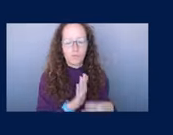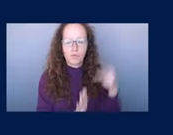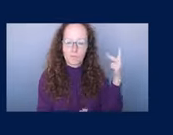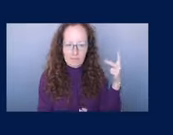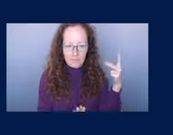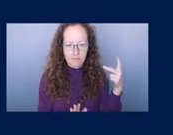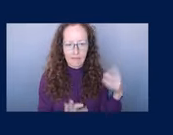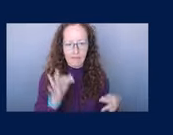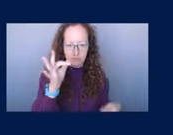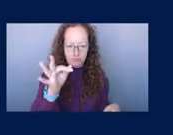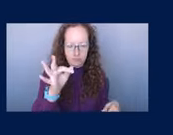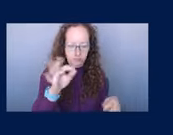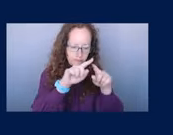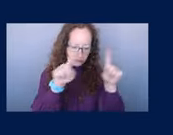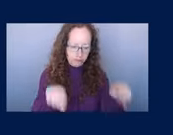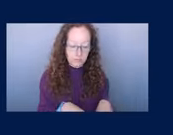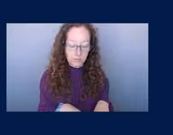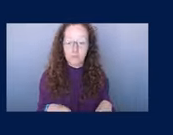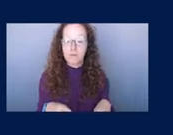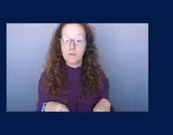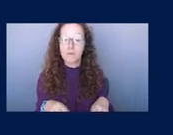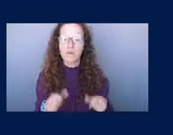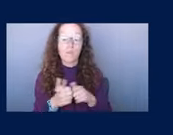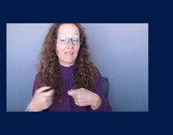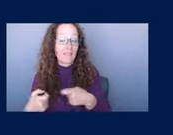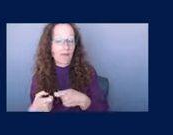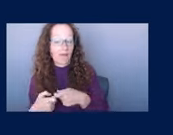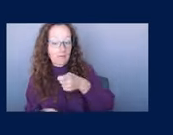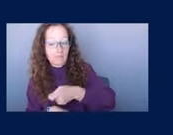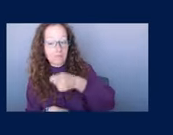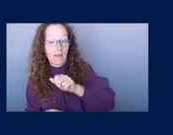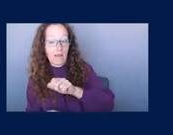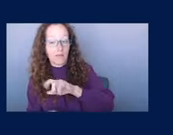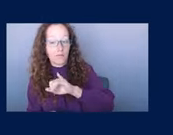electronic adjudication, we hire a bipartisan team, a